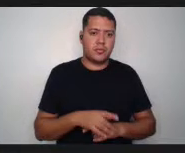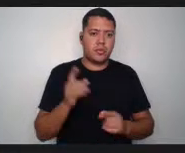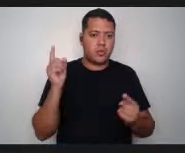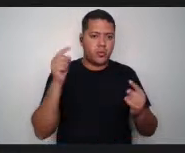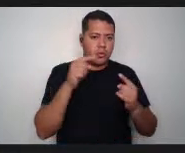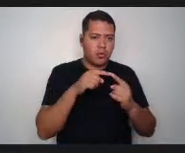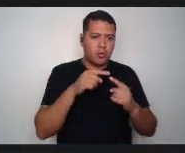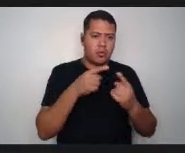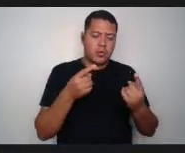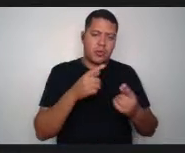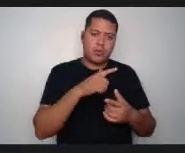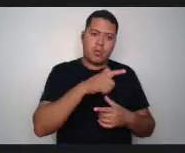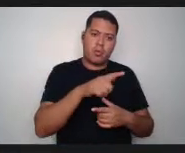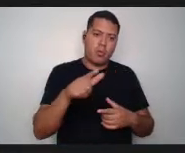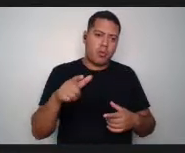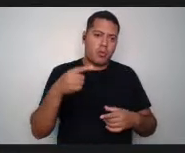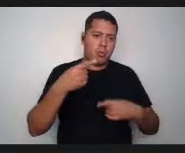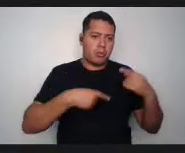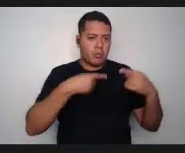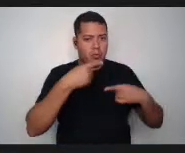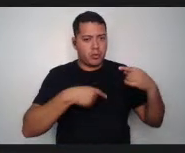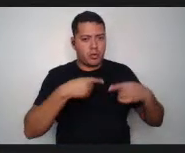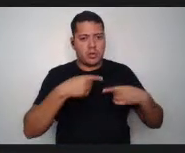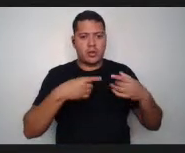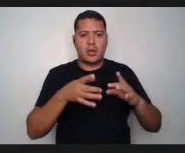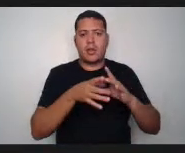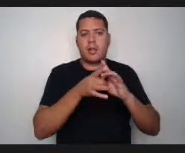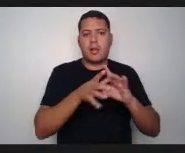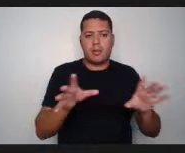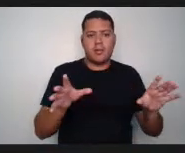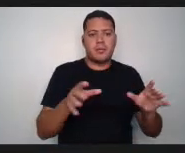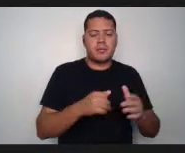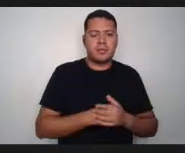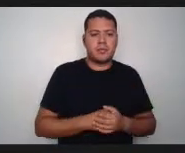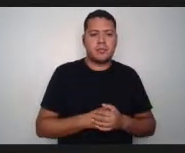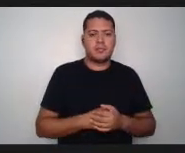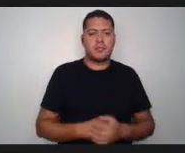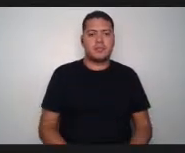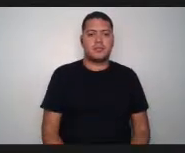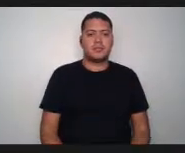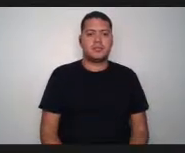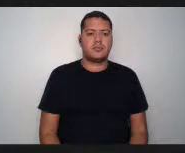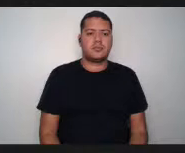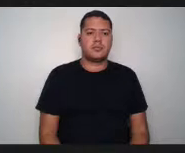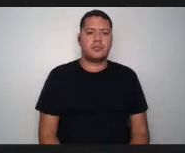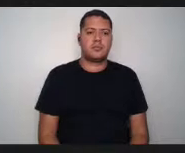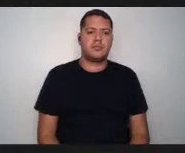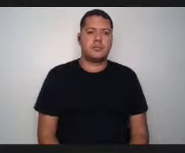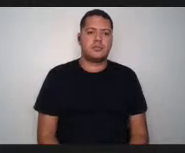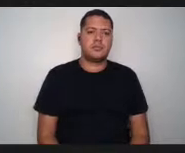So we have this combination of factors, these neoliberal policies,